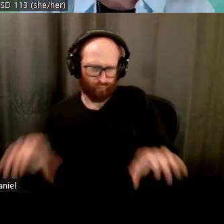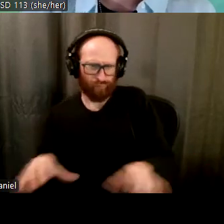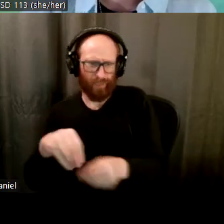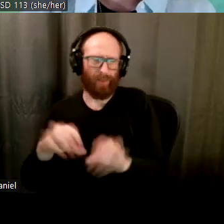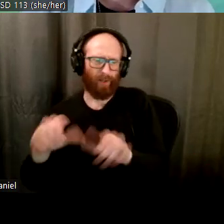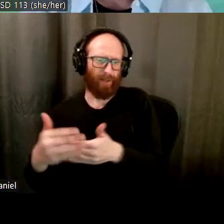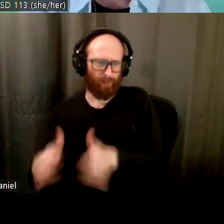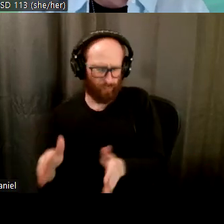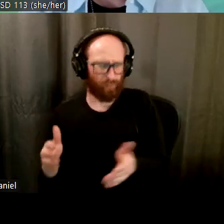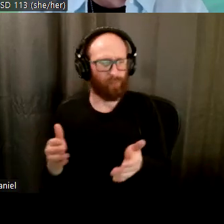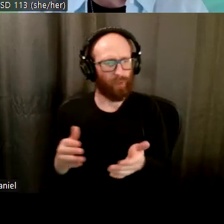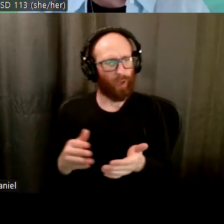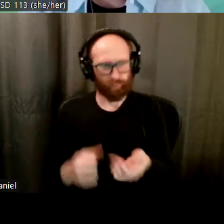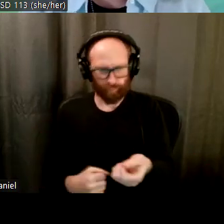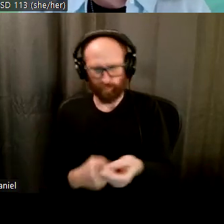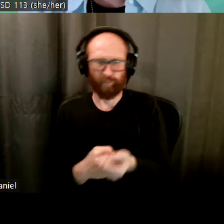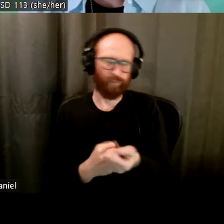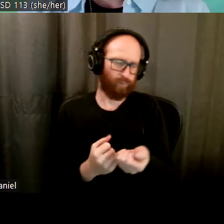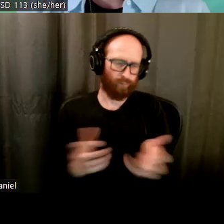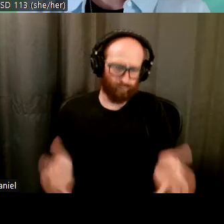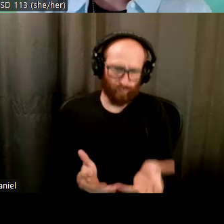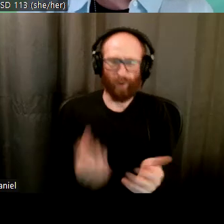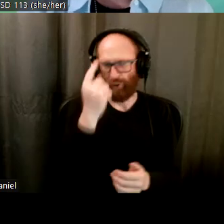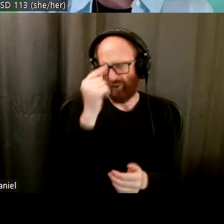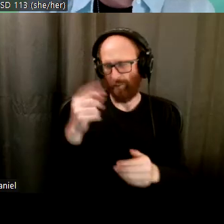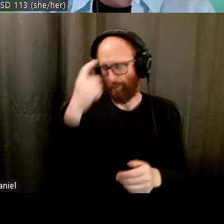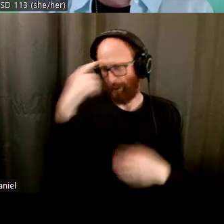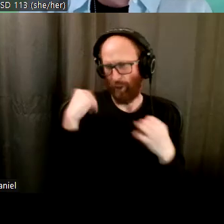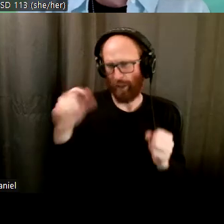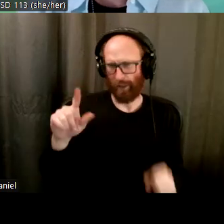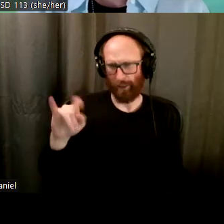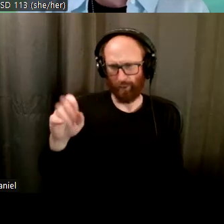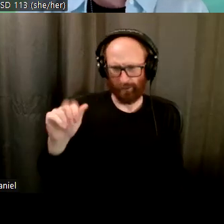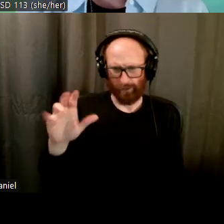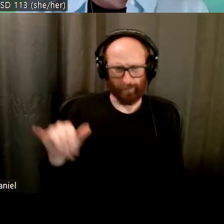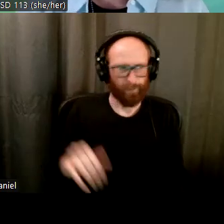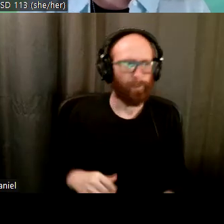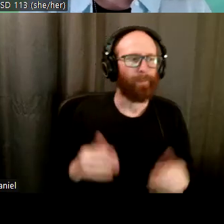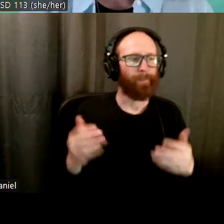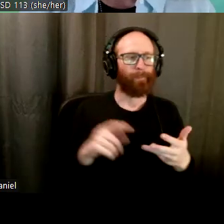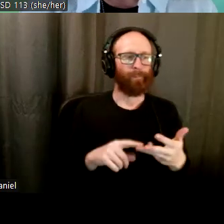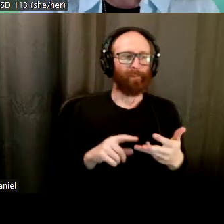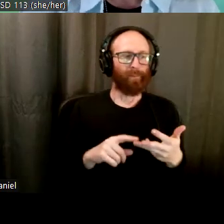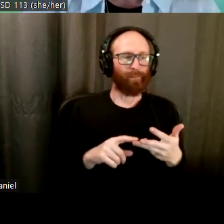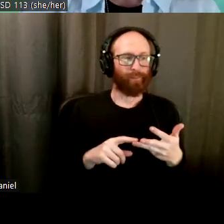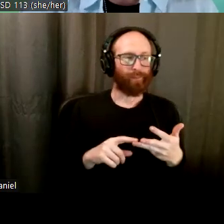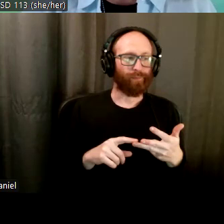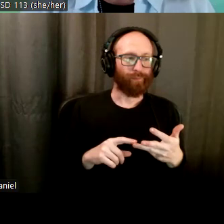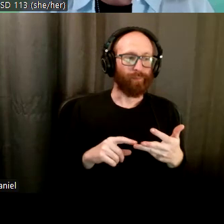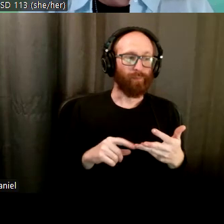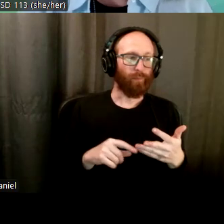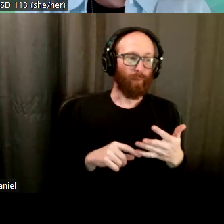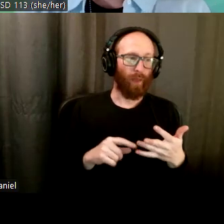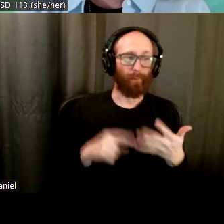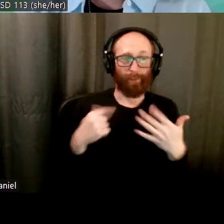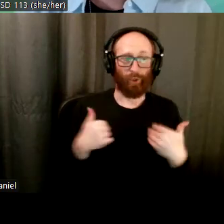mental health literacy. We also have our youth mental health first aid, and all of these